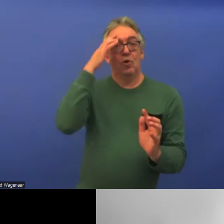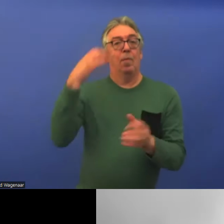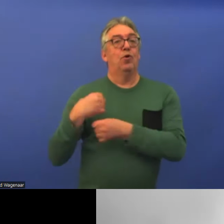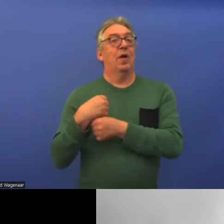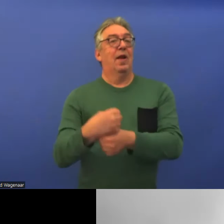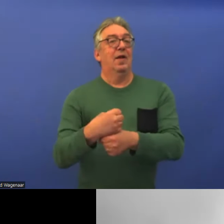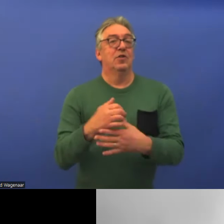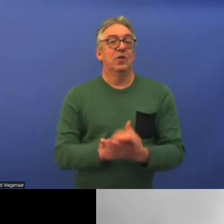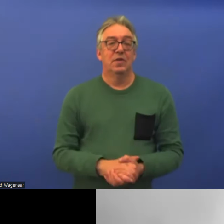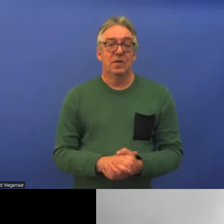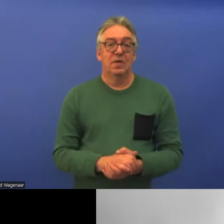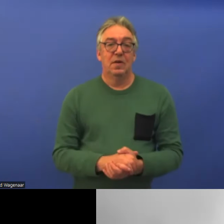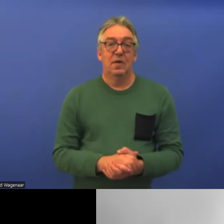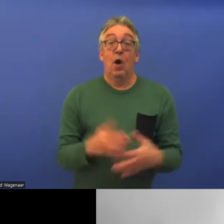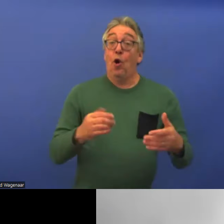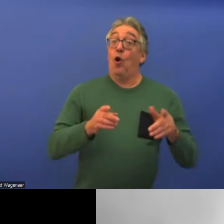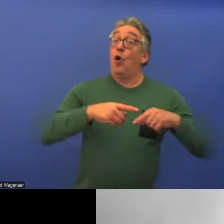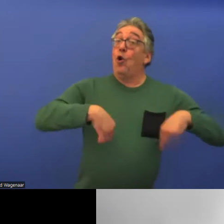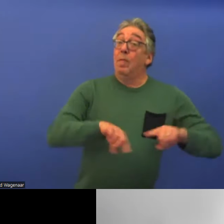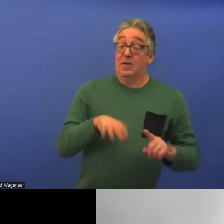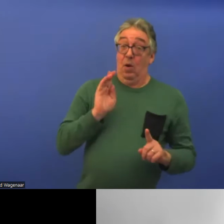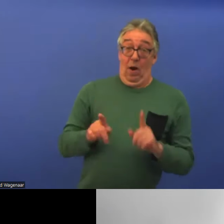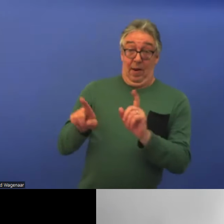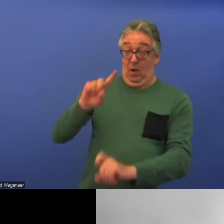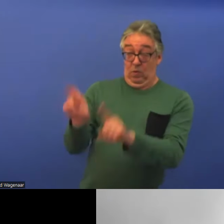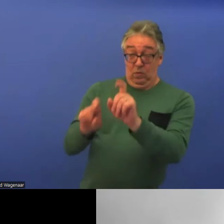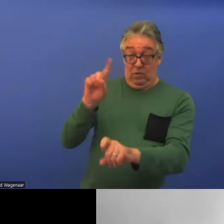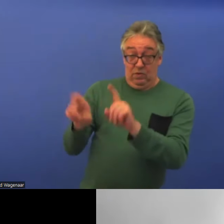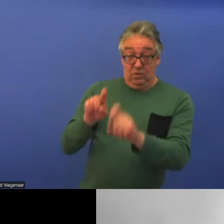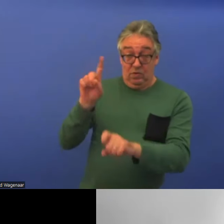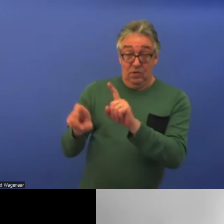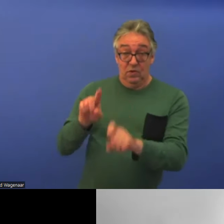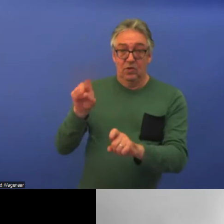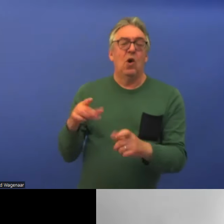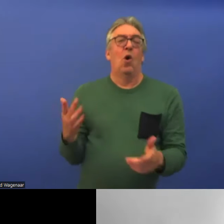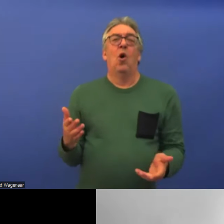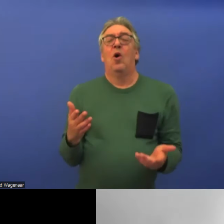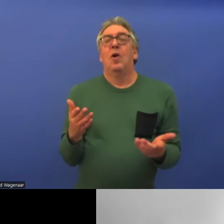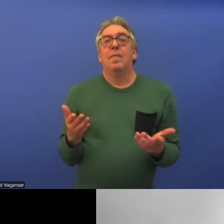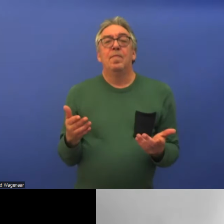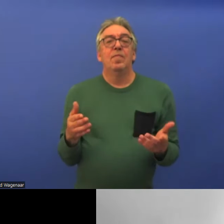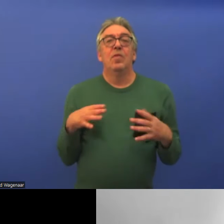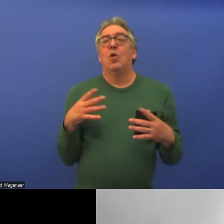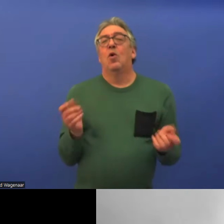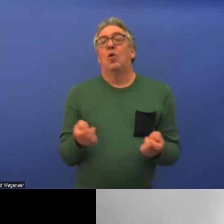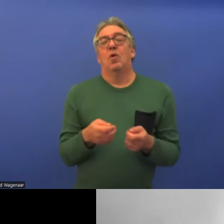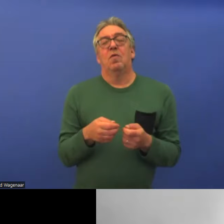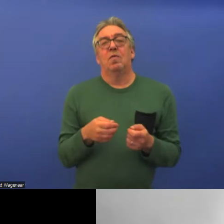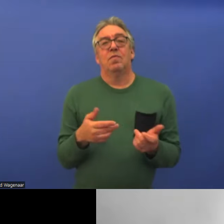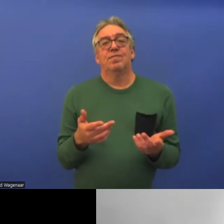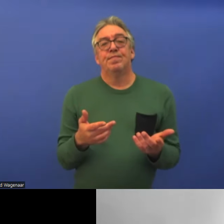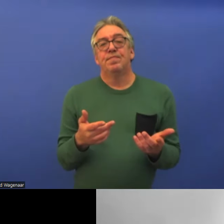which the committee asks questions. Of course, there is a formal moment in which the